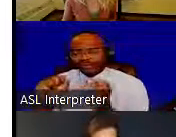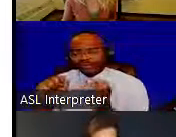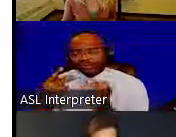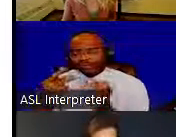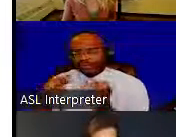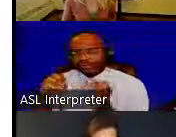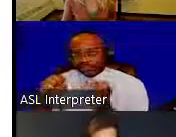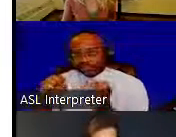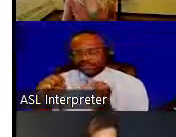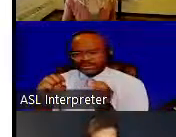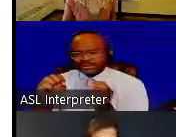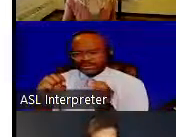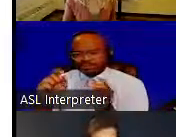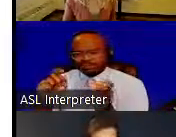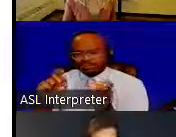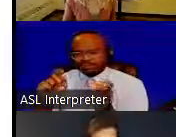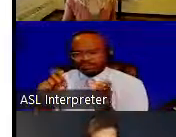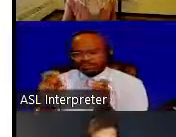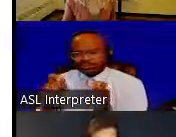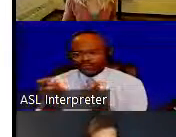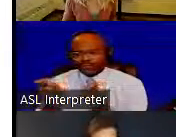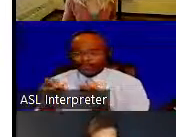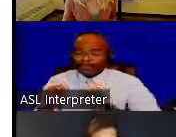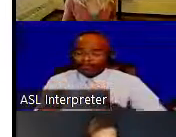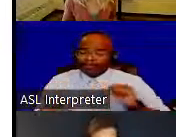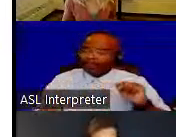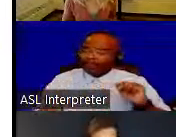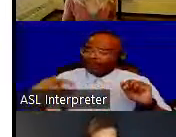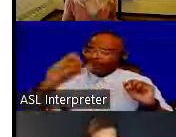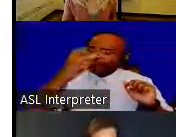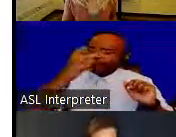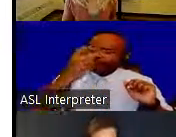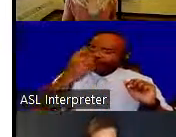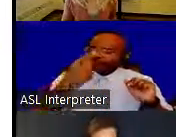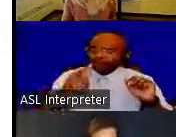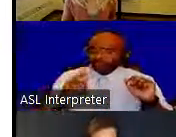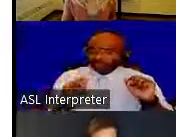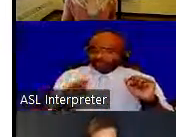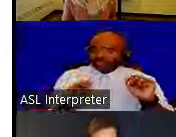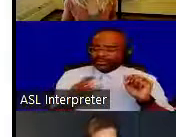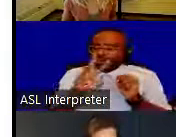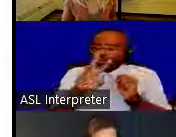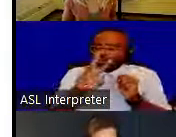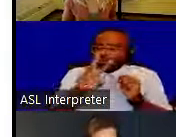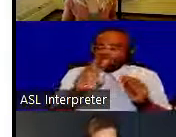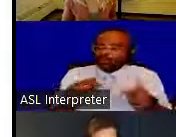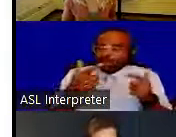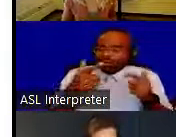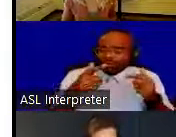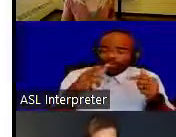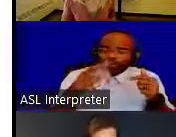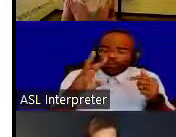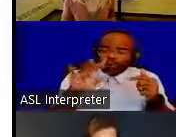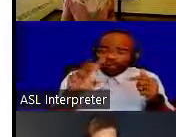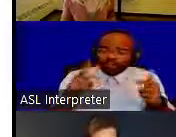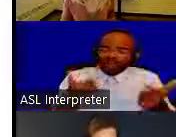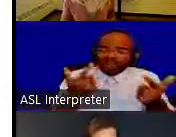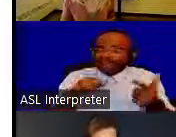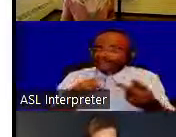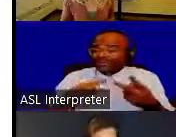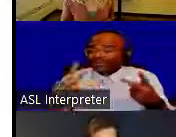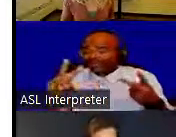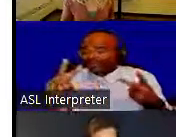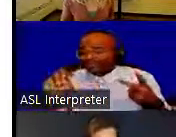both questions. One's maybe more on, and you can there's wildlife and vegetation here, and you can decide how to handle this. So one question